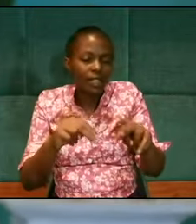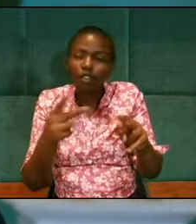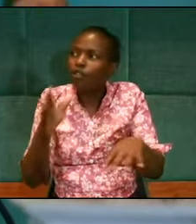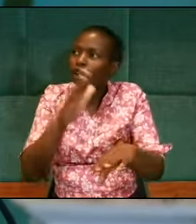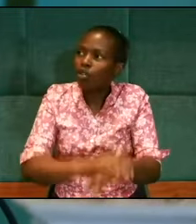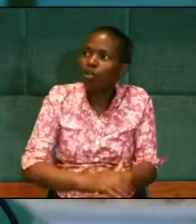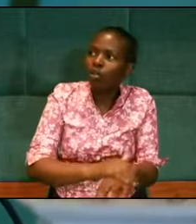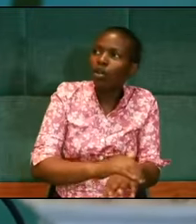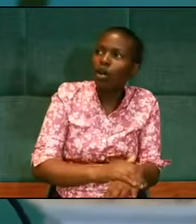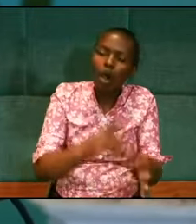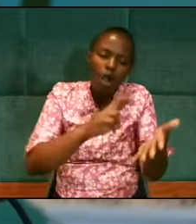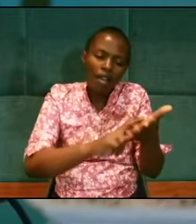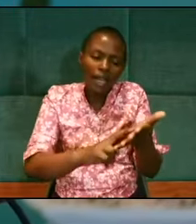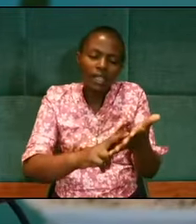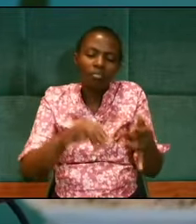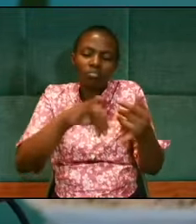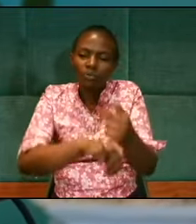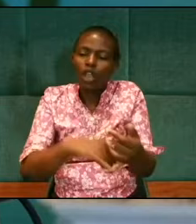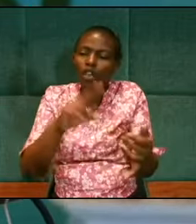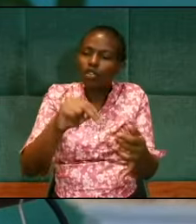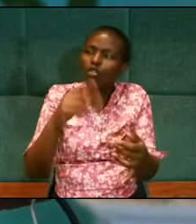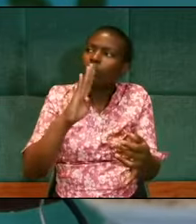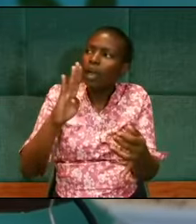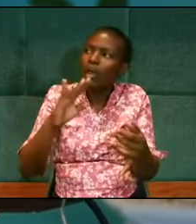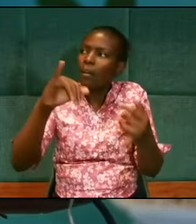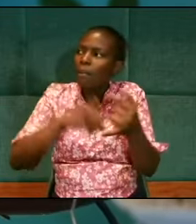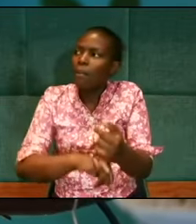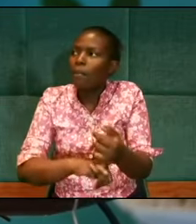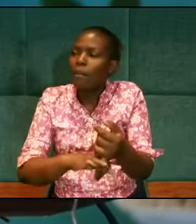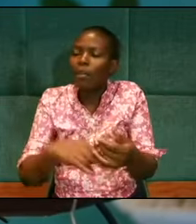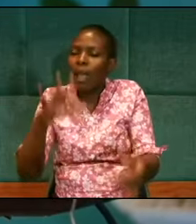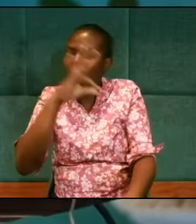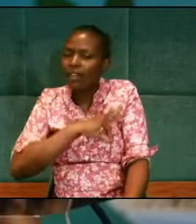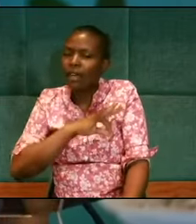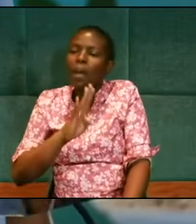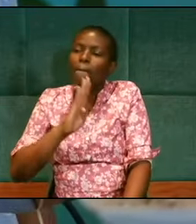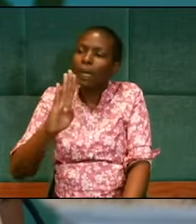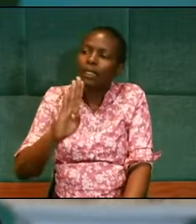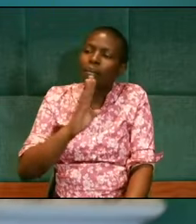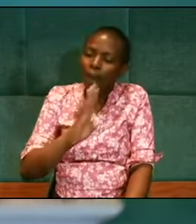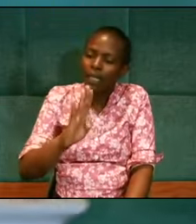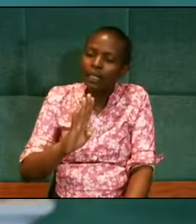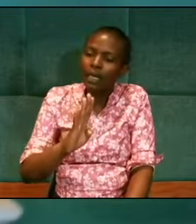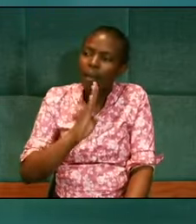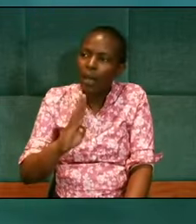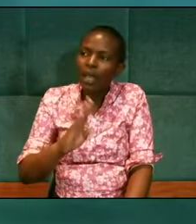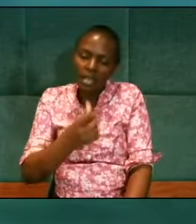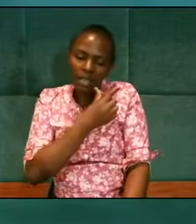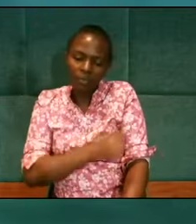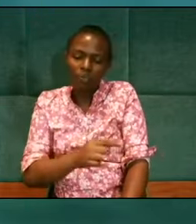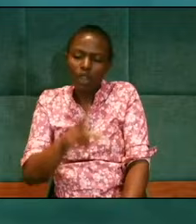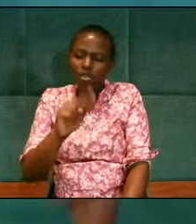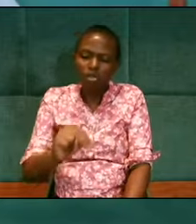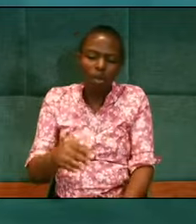spouse, it's not by merit. But it is by grace. No amount of intelligence, no amount of